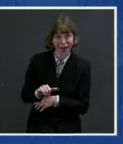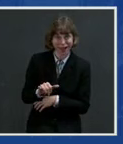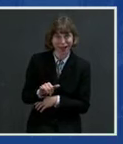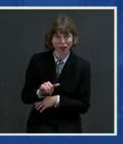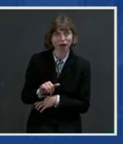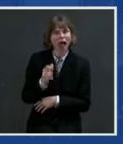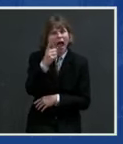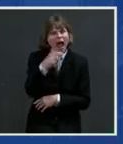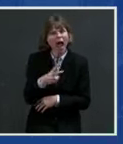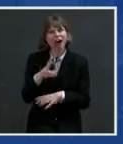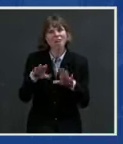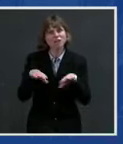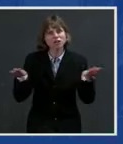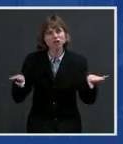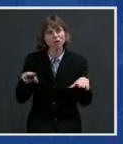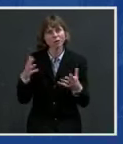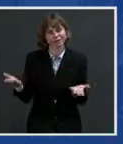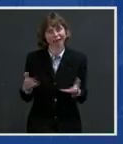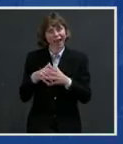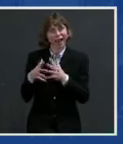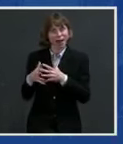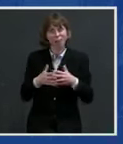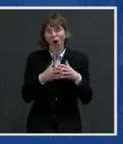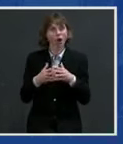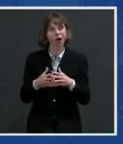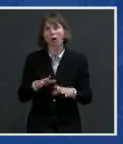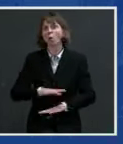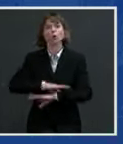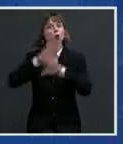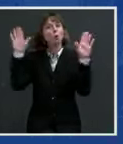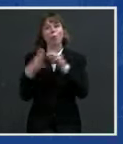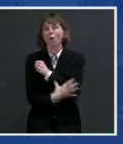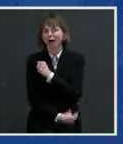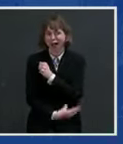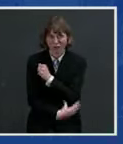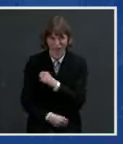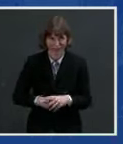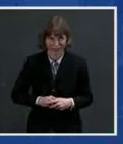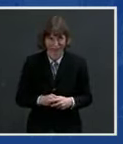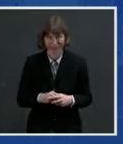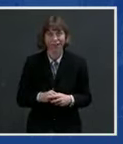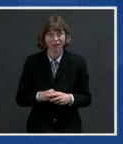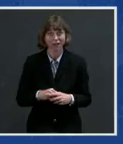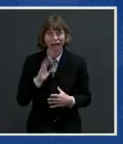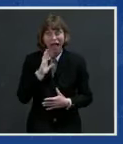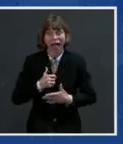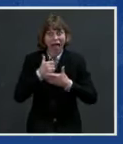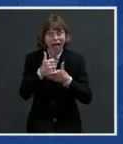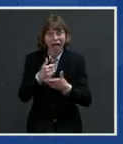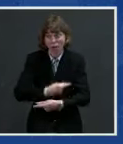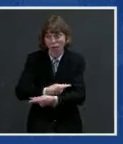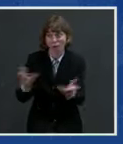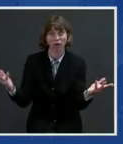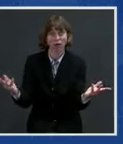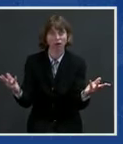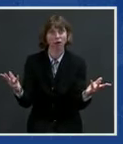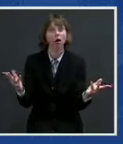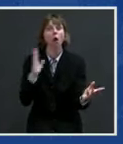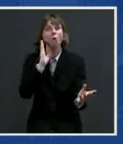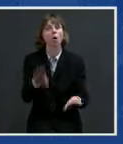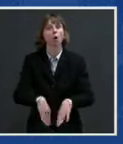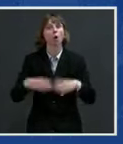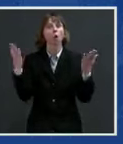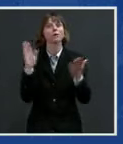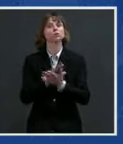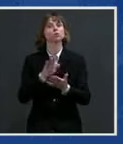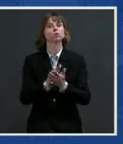America will no longer be in poverty. And help is on the way. Our schools will open more